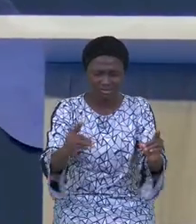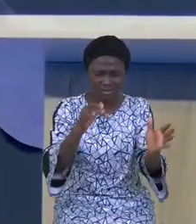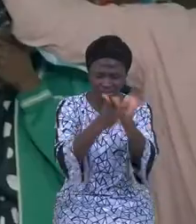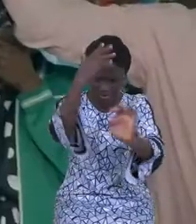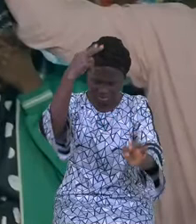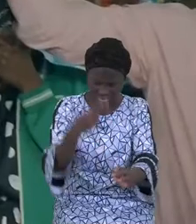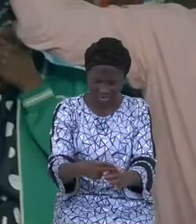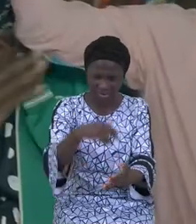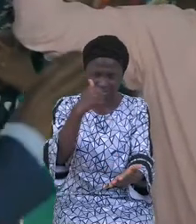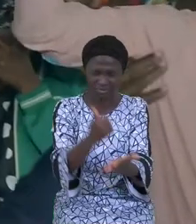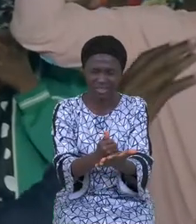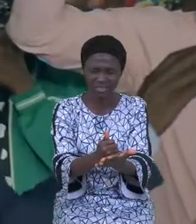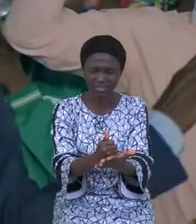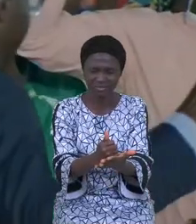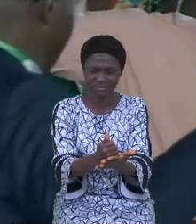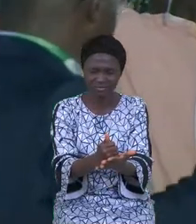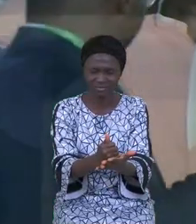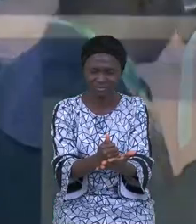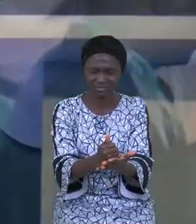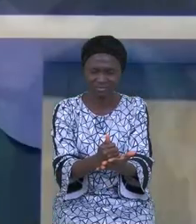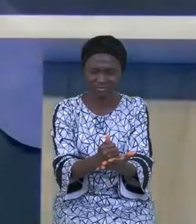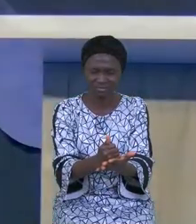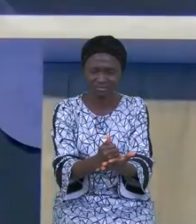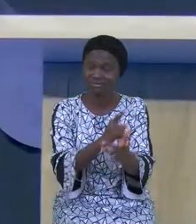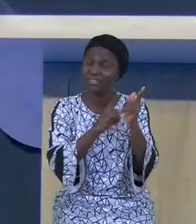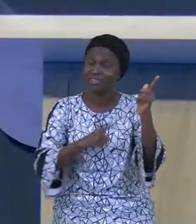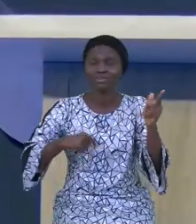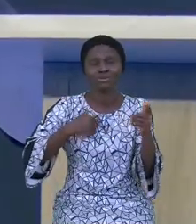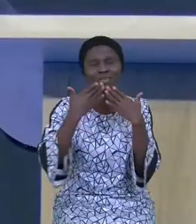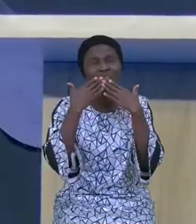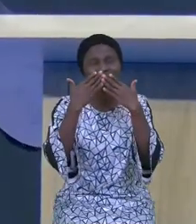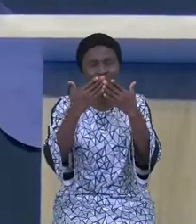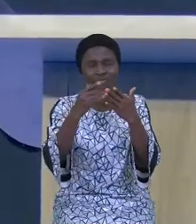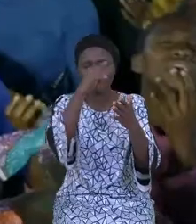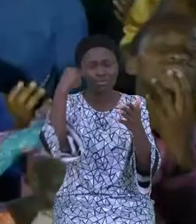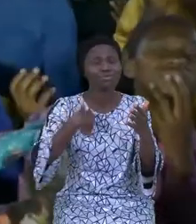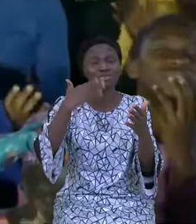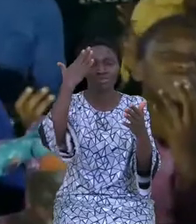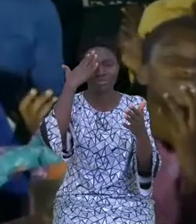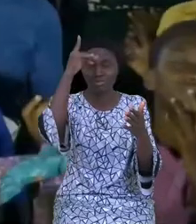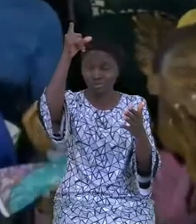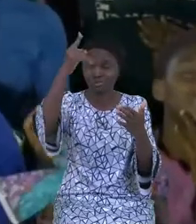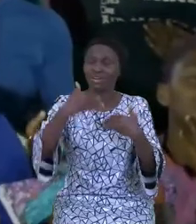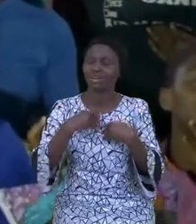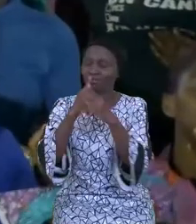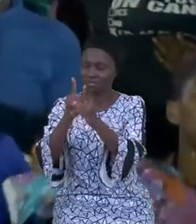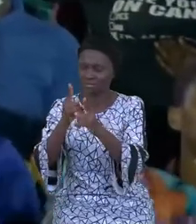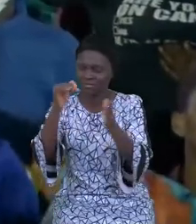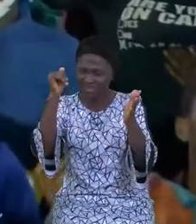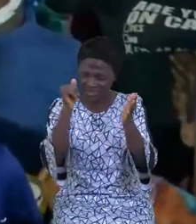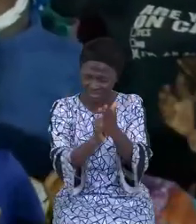Jesus' name. Lord, we thank you because we know you have answered. That